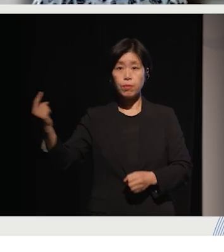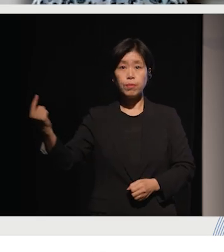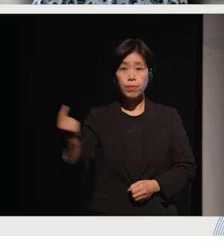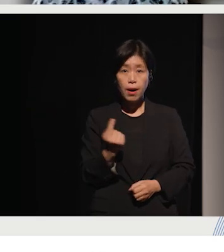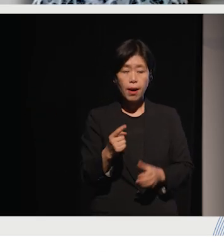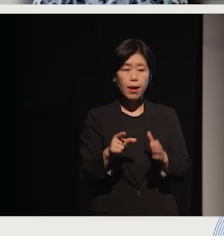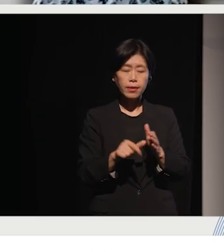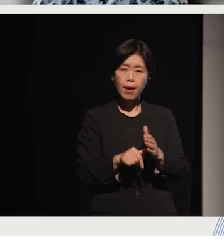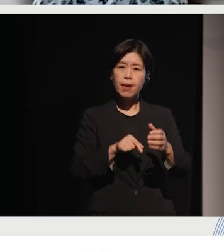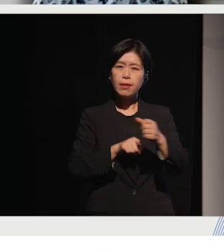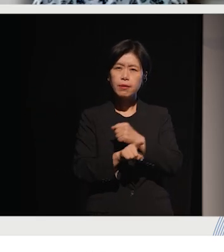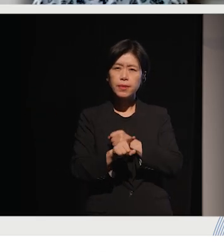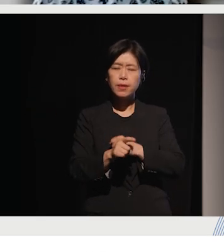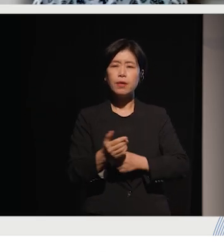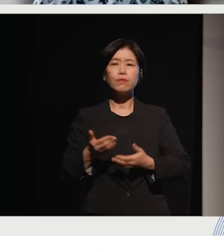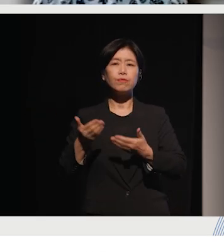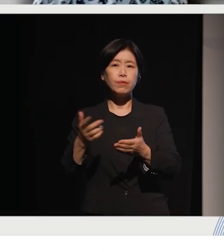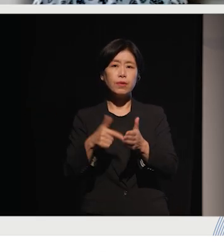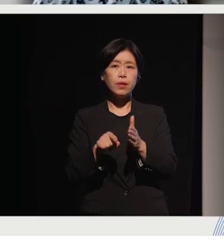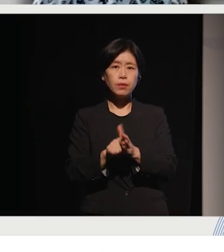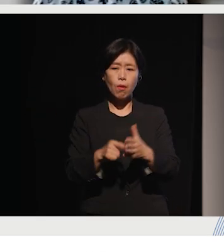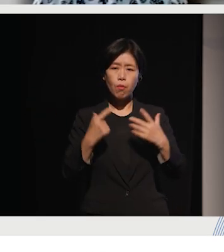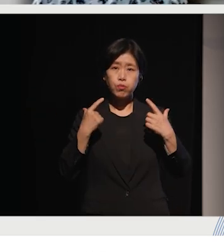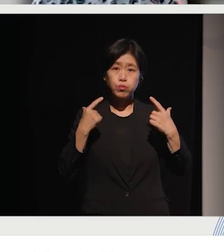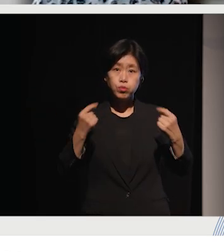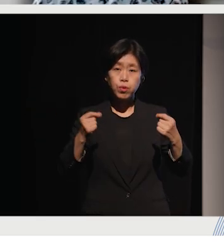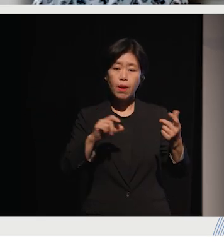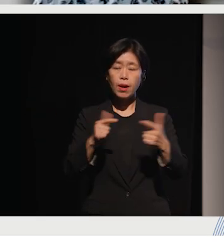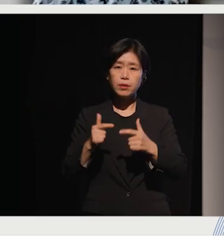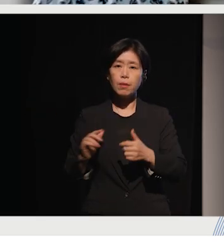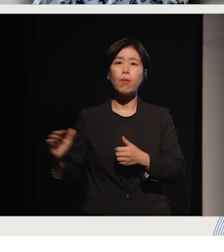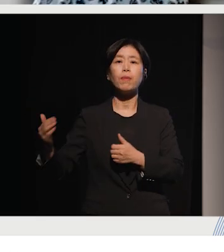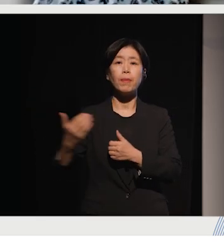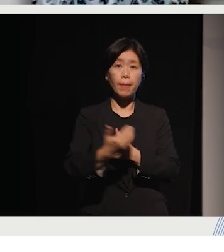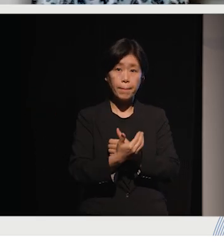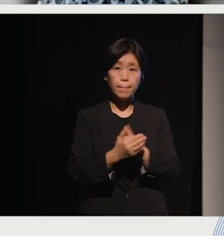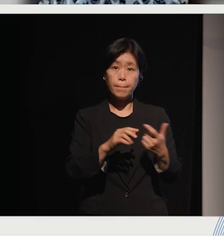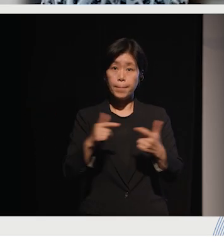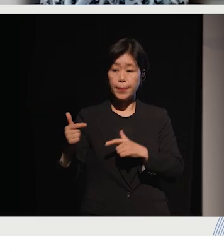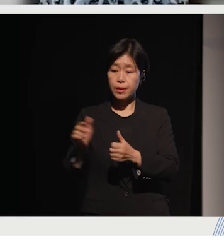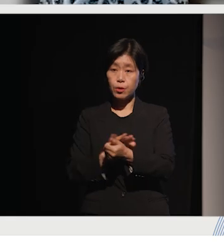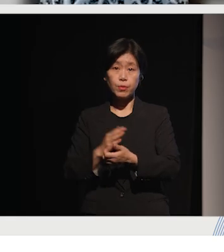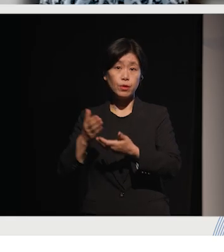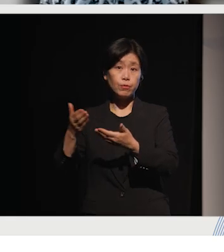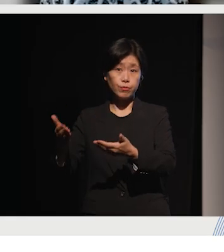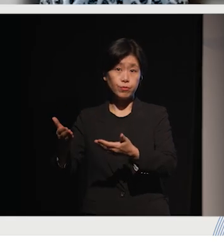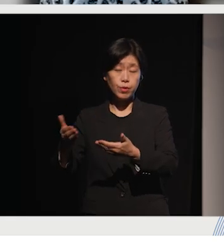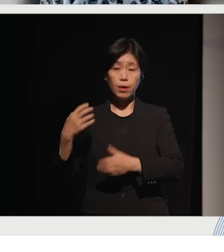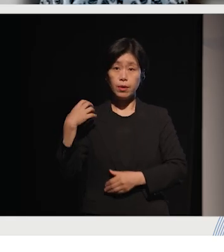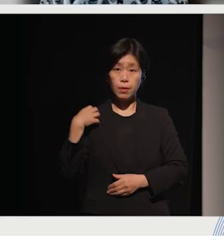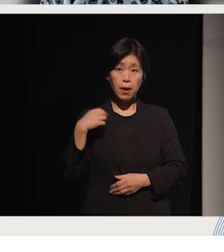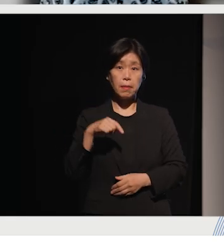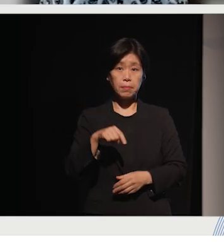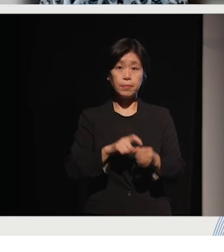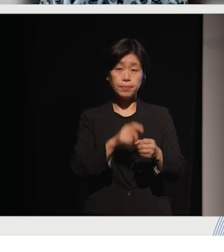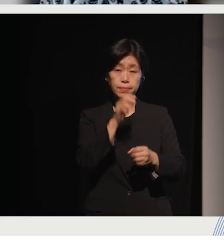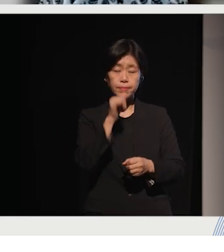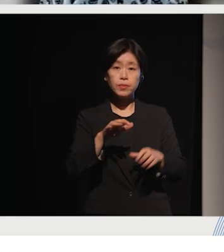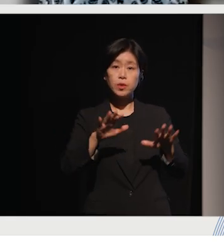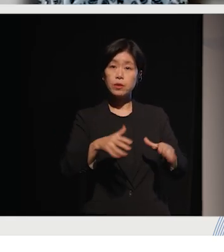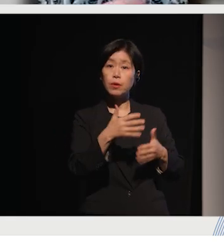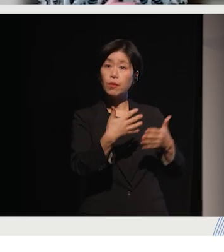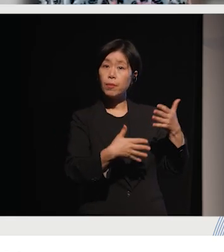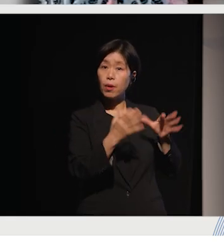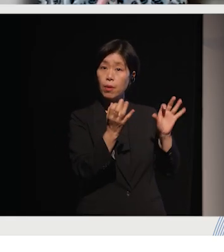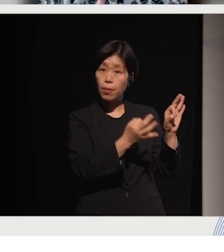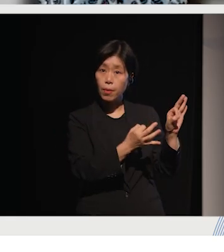museums and content for visitors with disabilities. On the screen right now is 3 members of our staff,